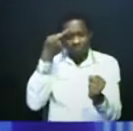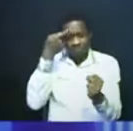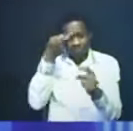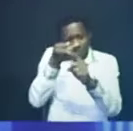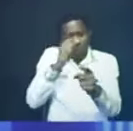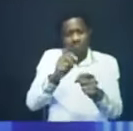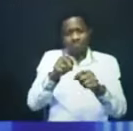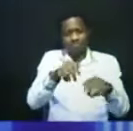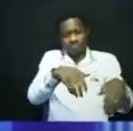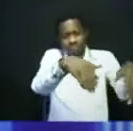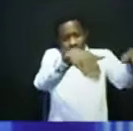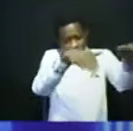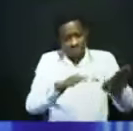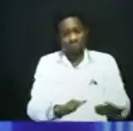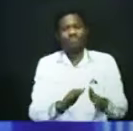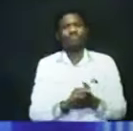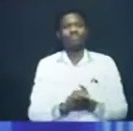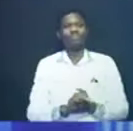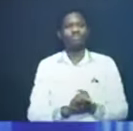grave. So